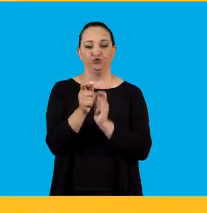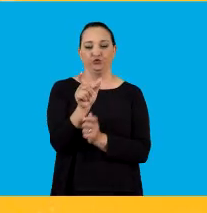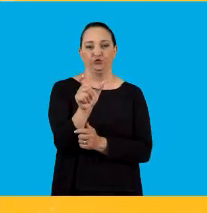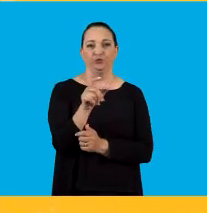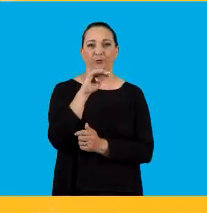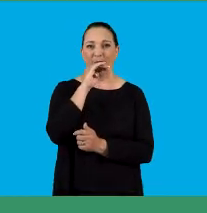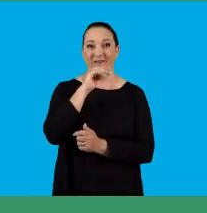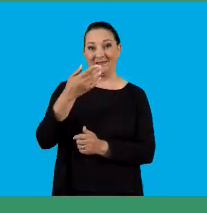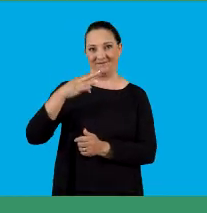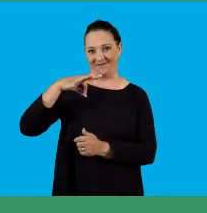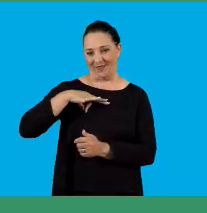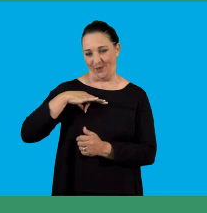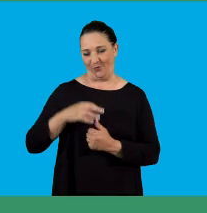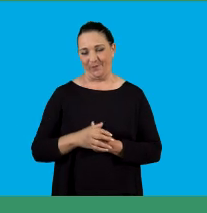salary.